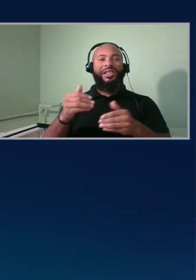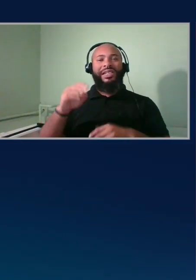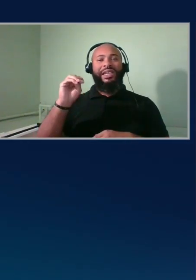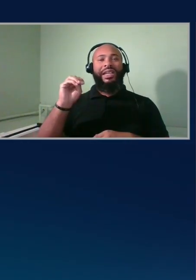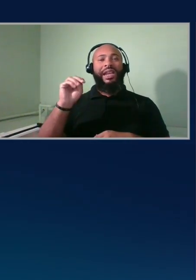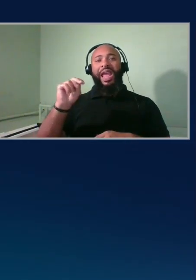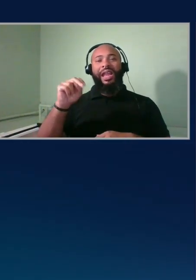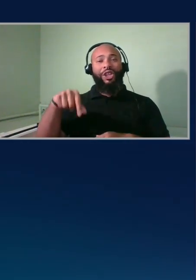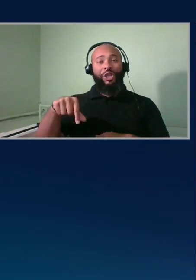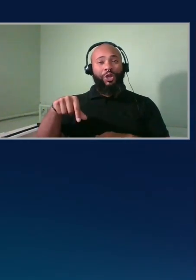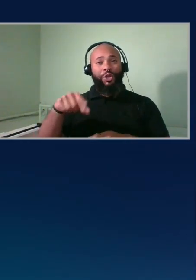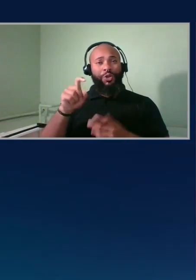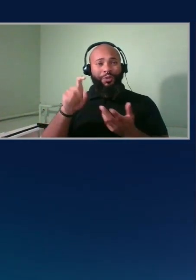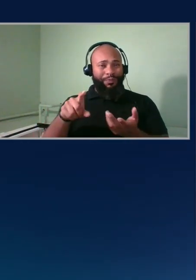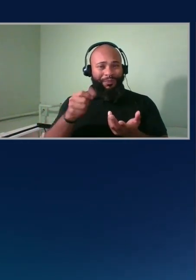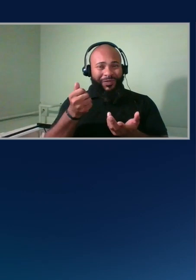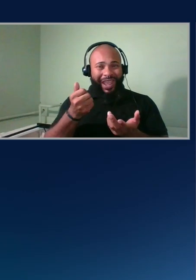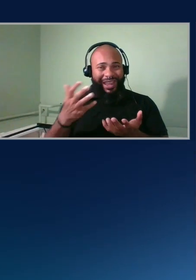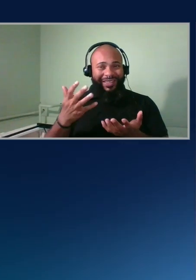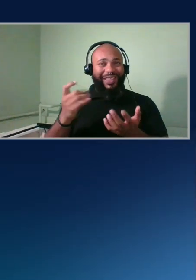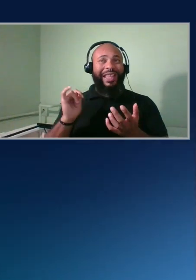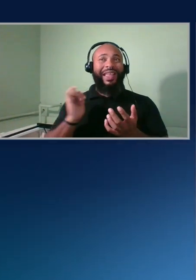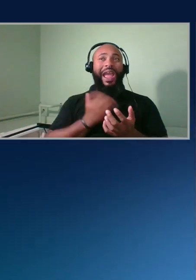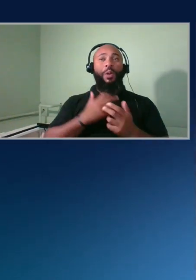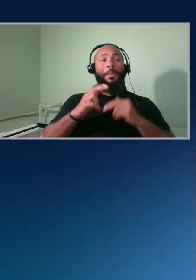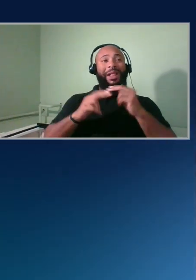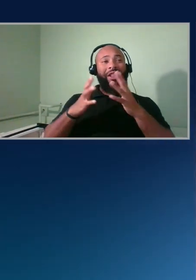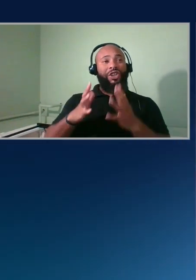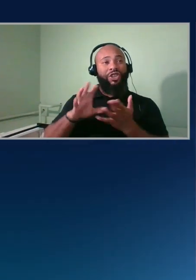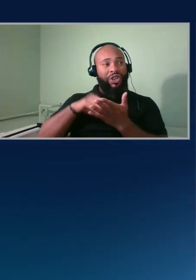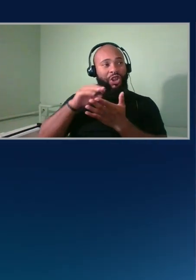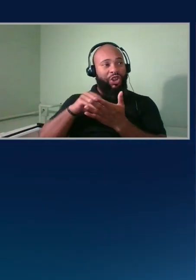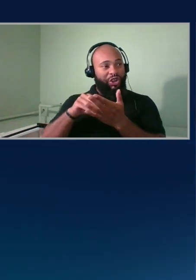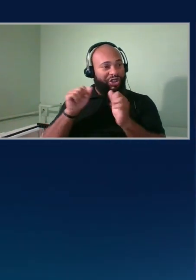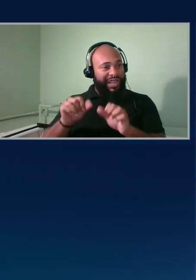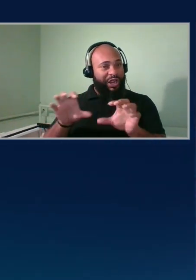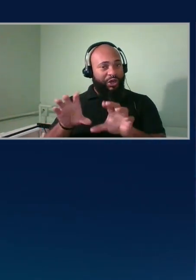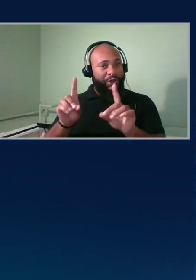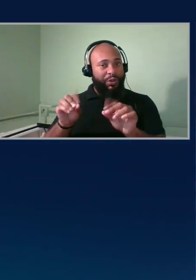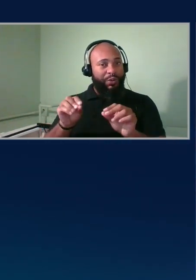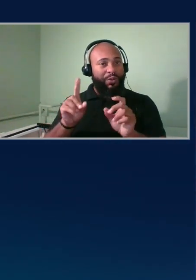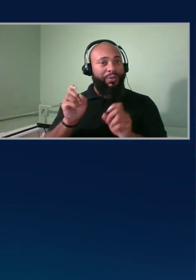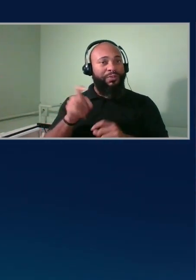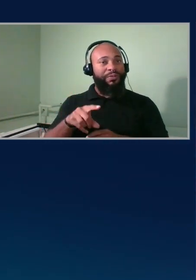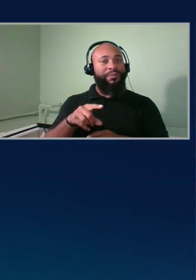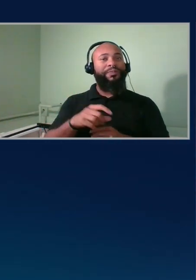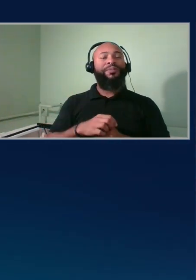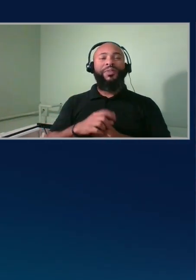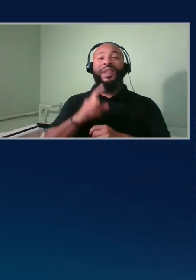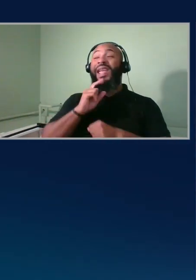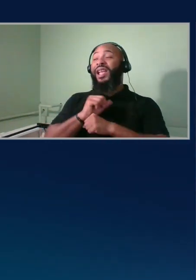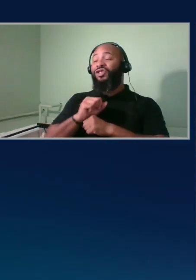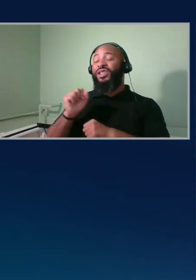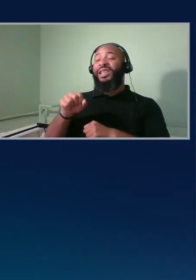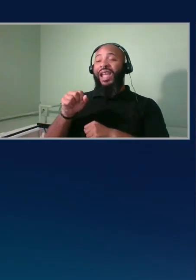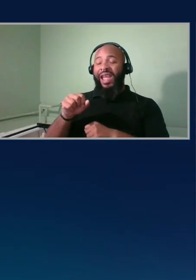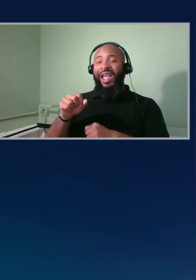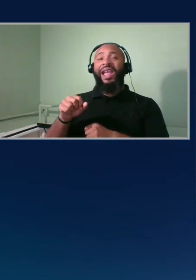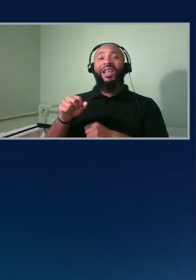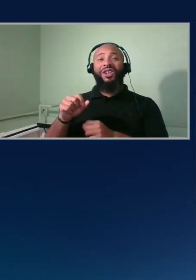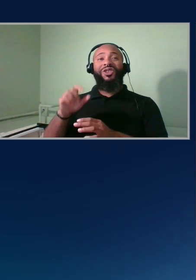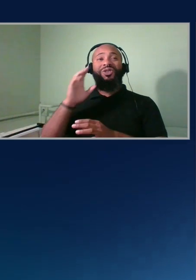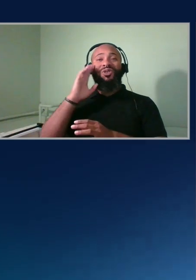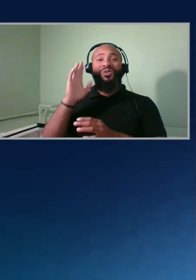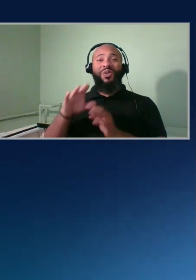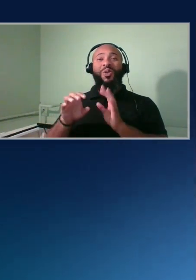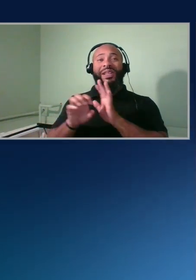that maybe our builders and learners can do? Actually, this example of ETL that we gave, this was